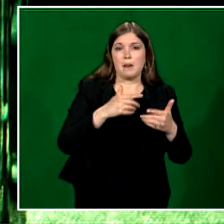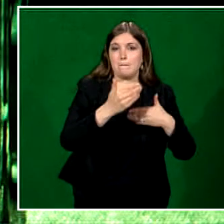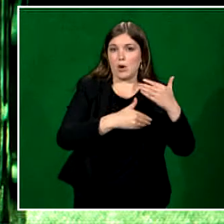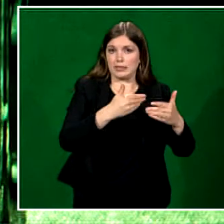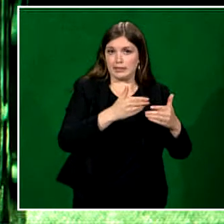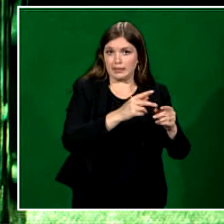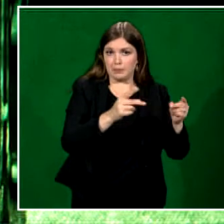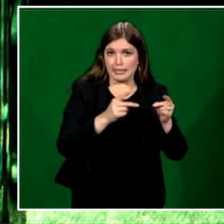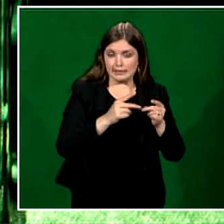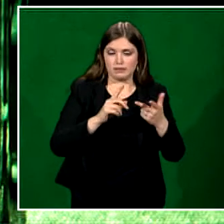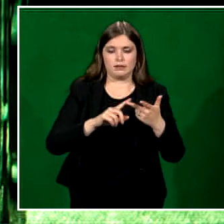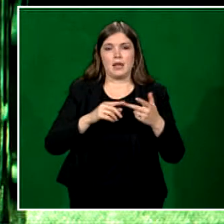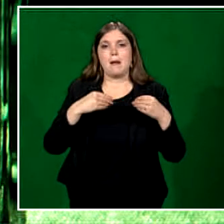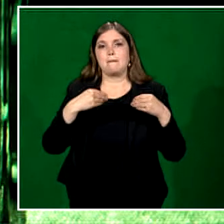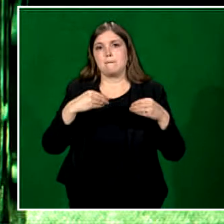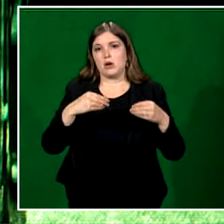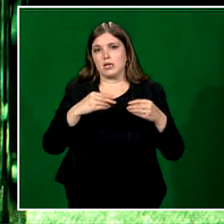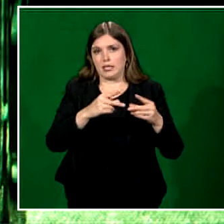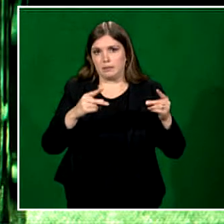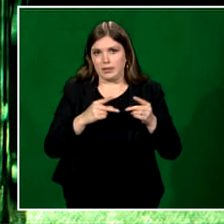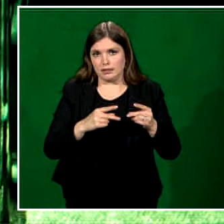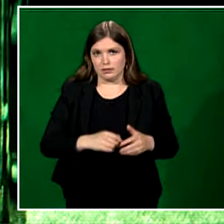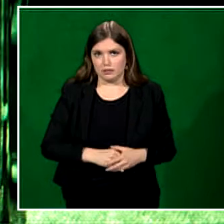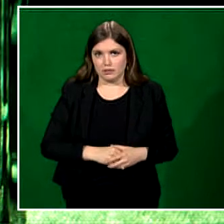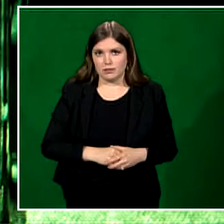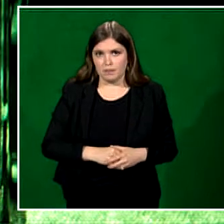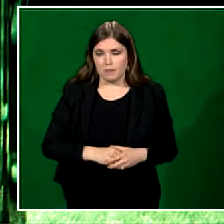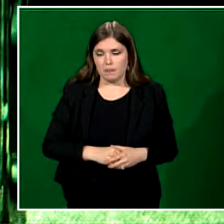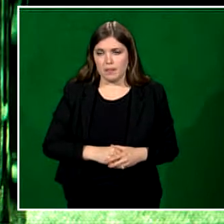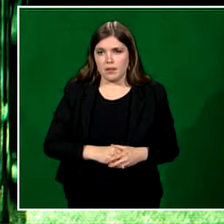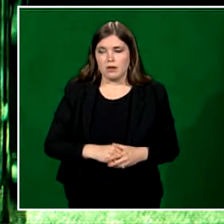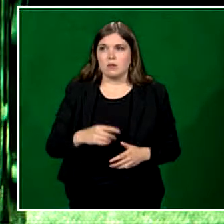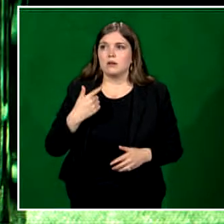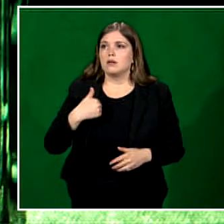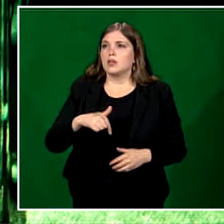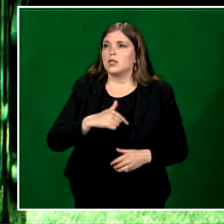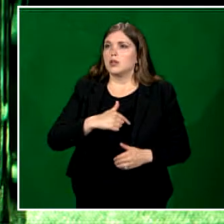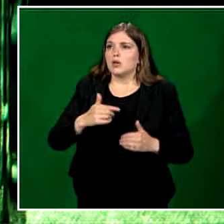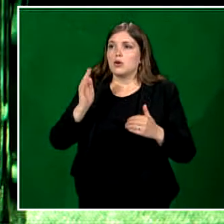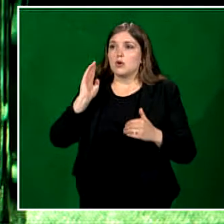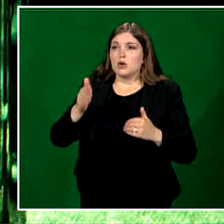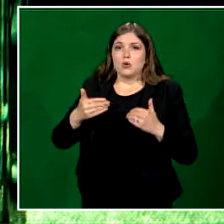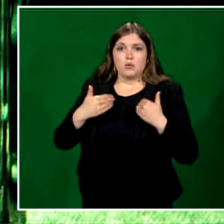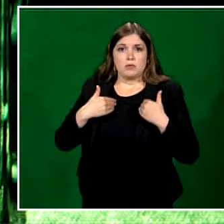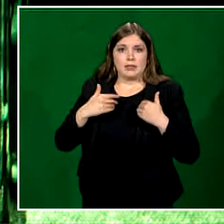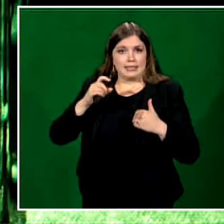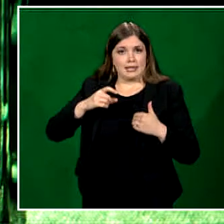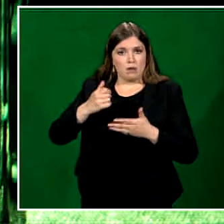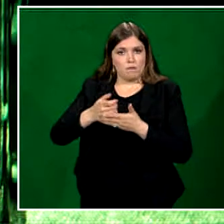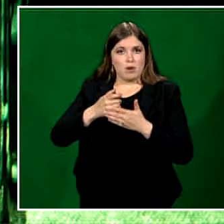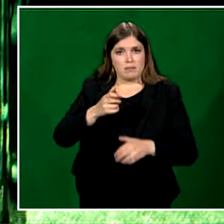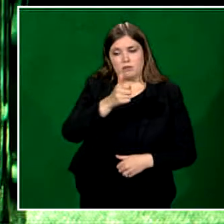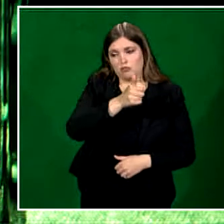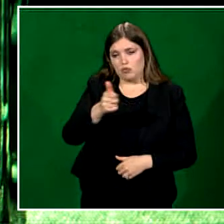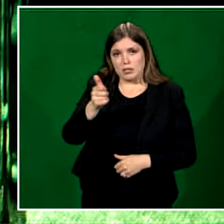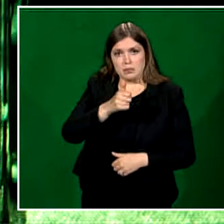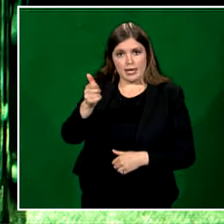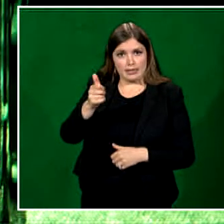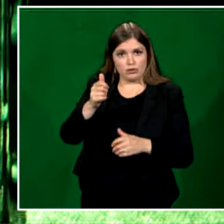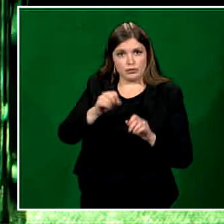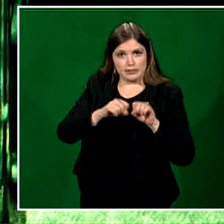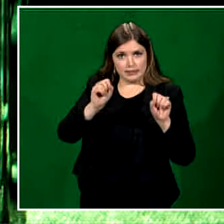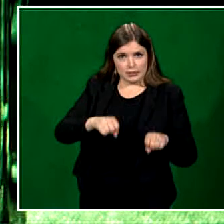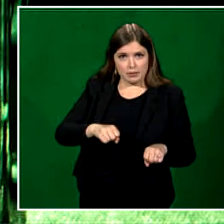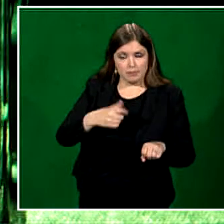marketplaces. We will then convey it to the transfer station with the help of transportation system. We also create a